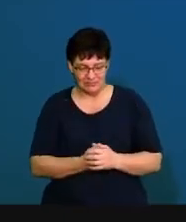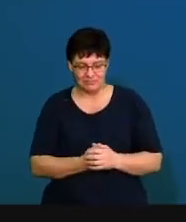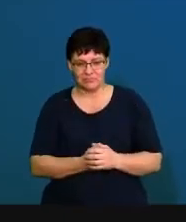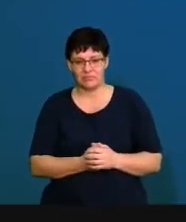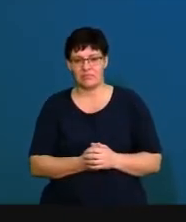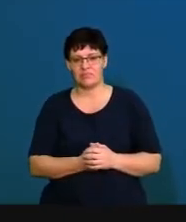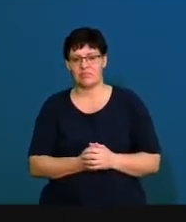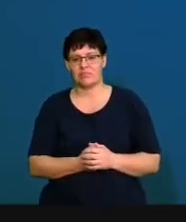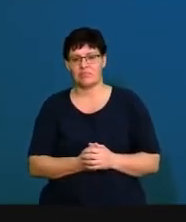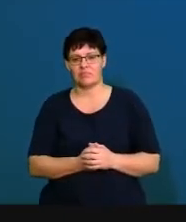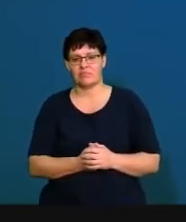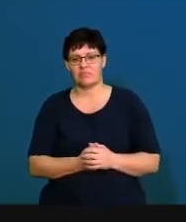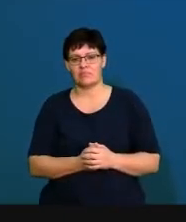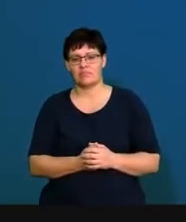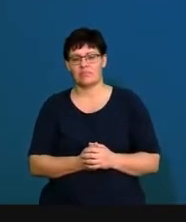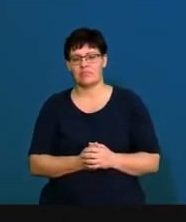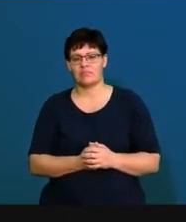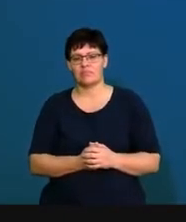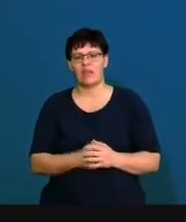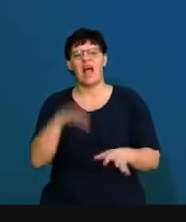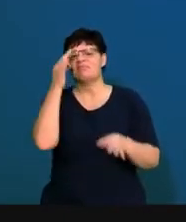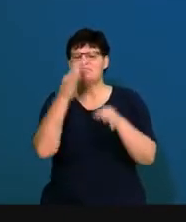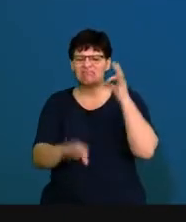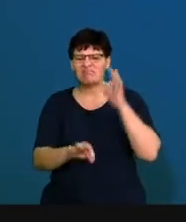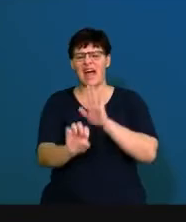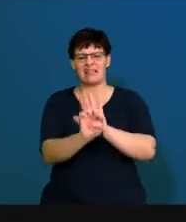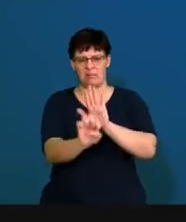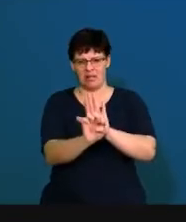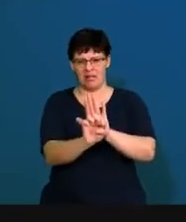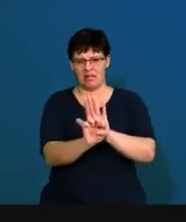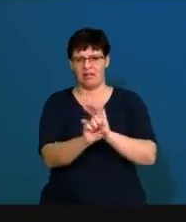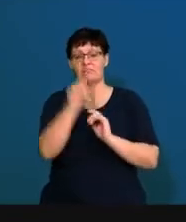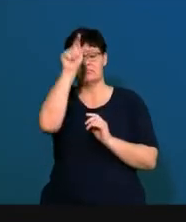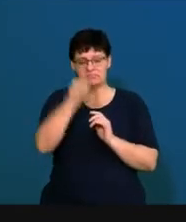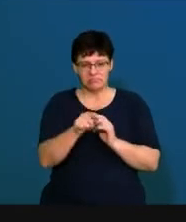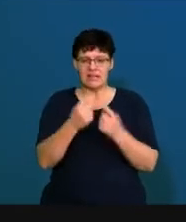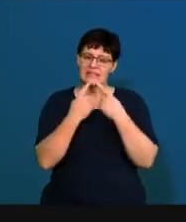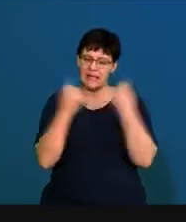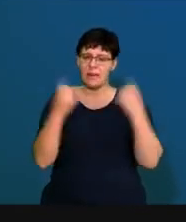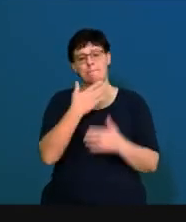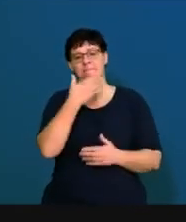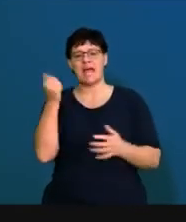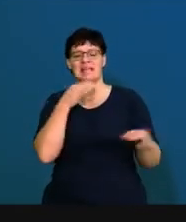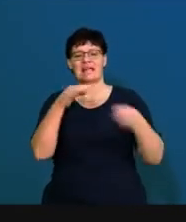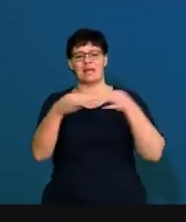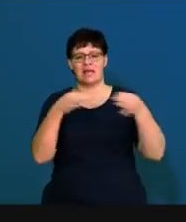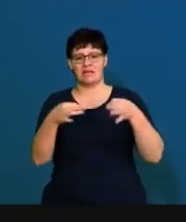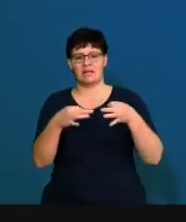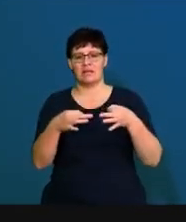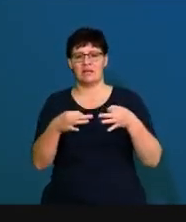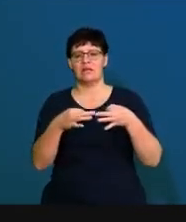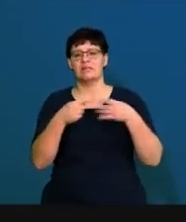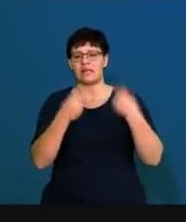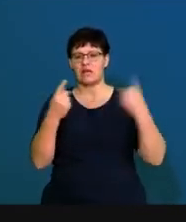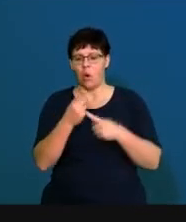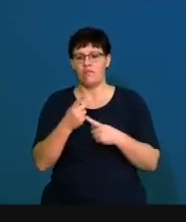And then there's a simple example here. Which one of the following statements best describe a state of